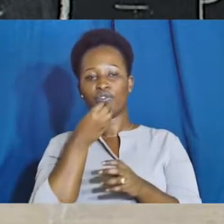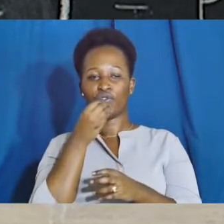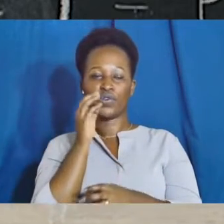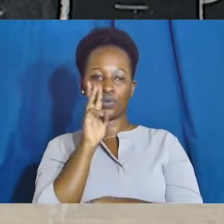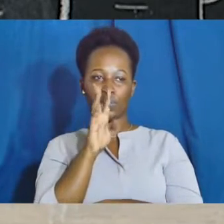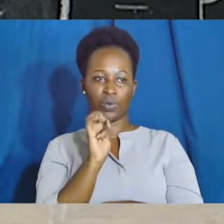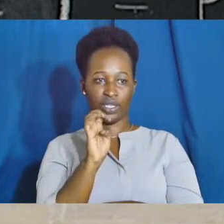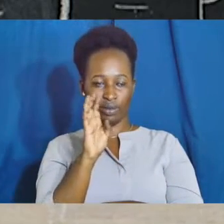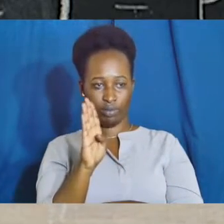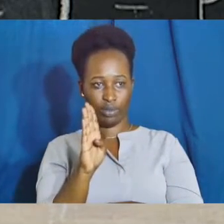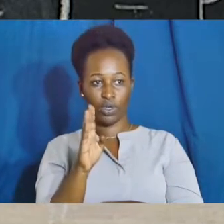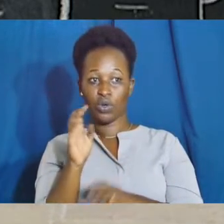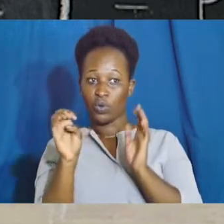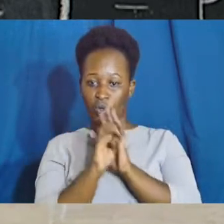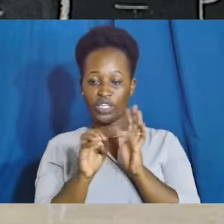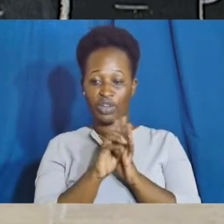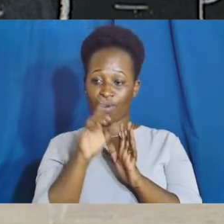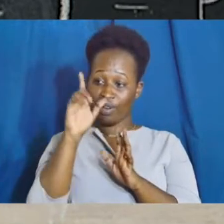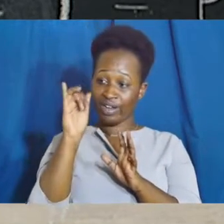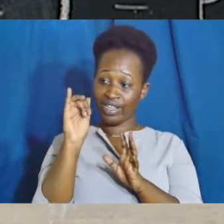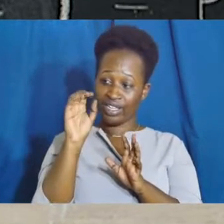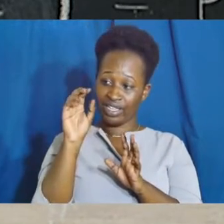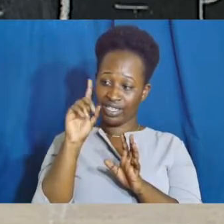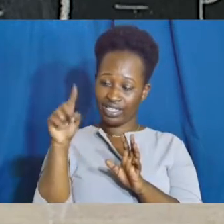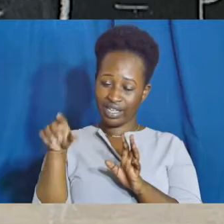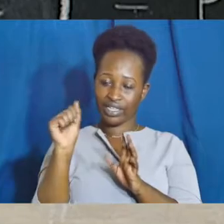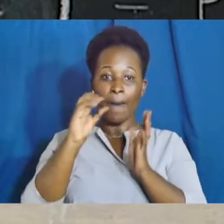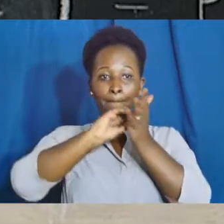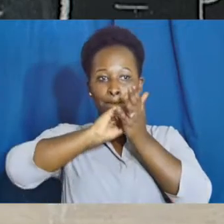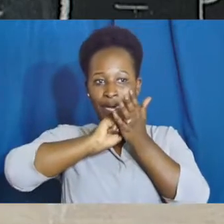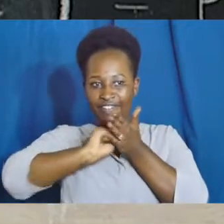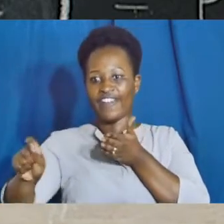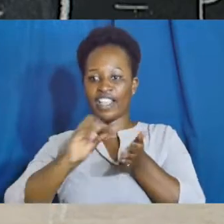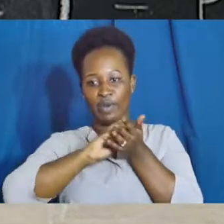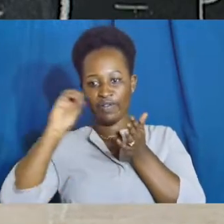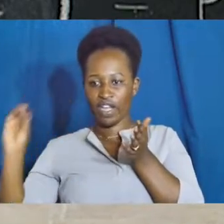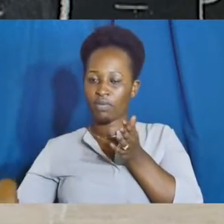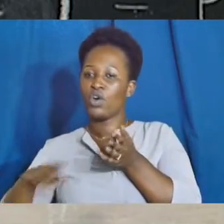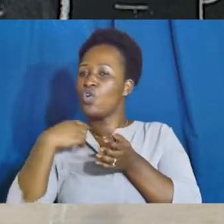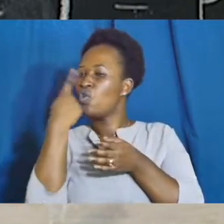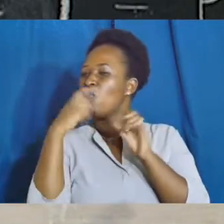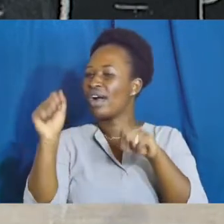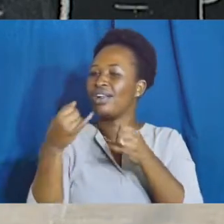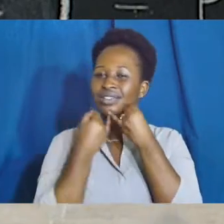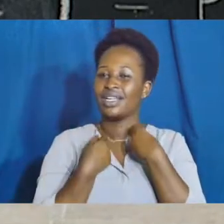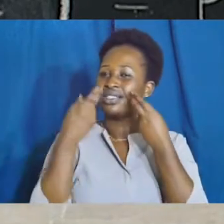Let us say the lizard here is removed from this food web. Who can tell us what will happen?